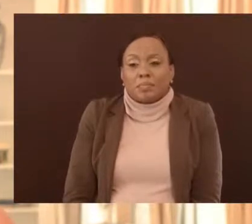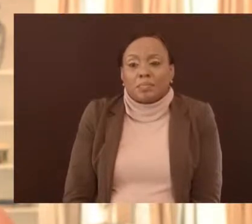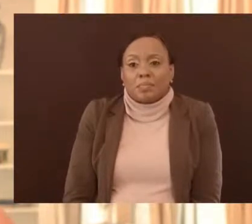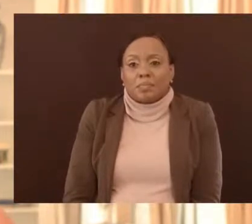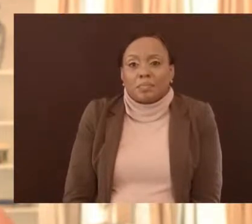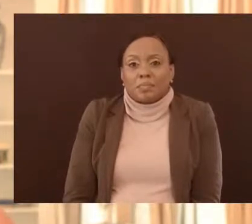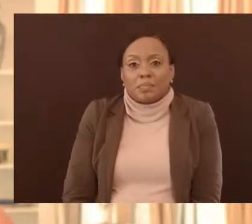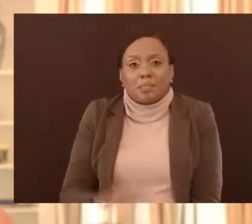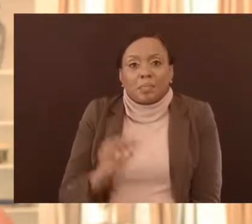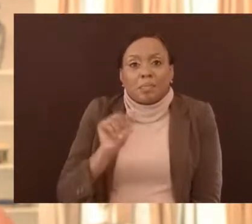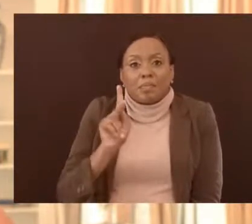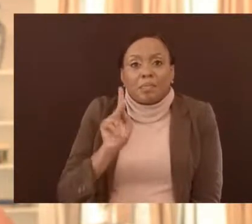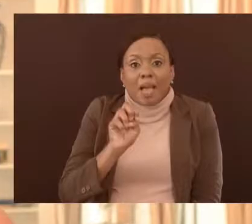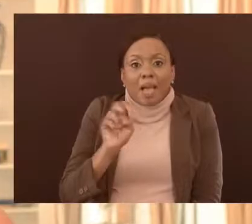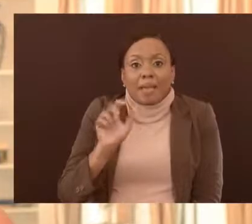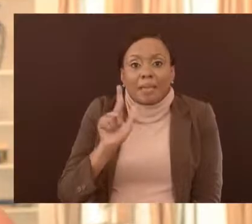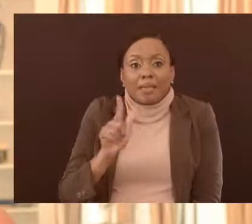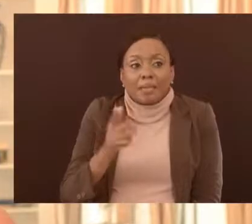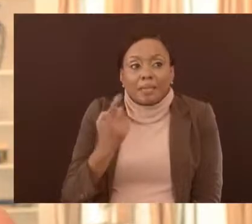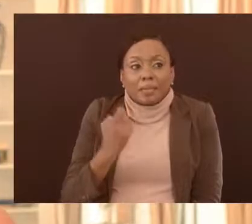Akil?